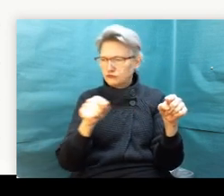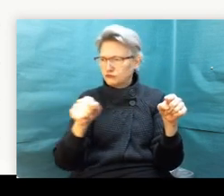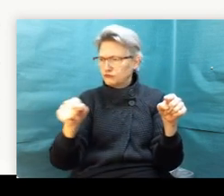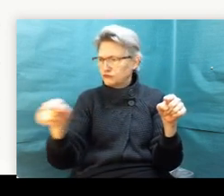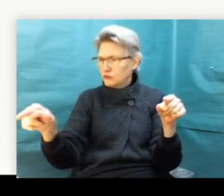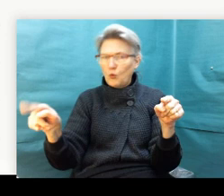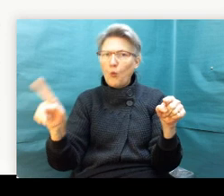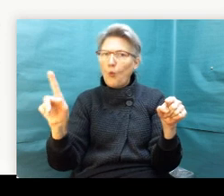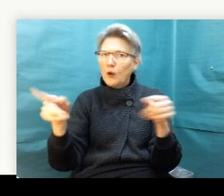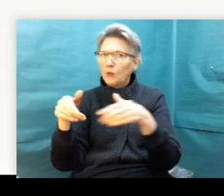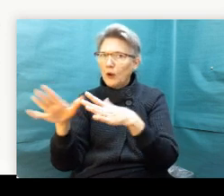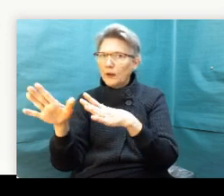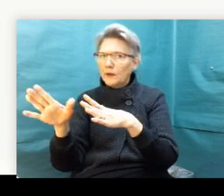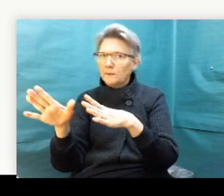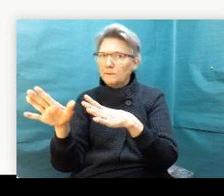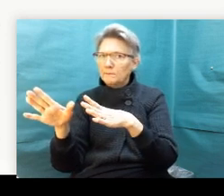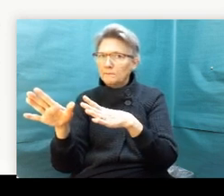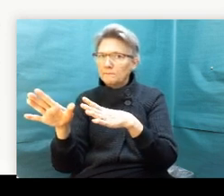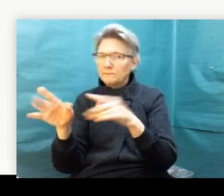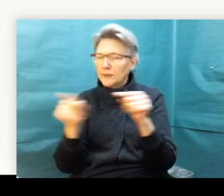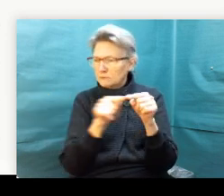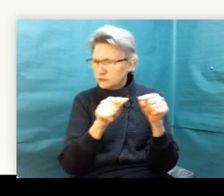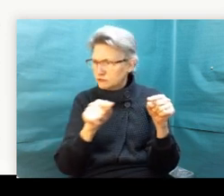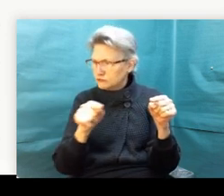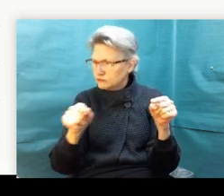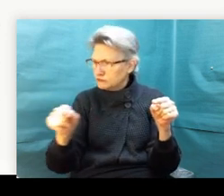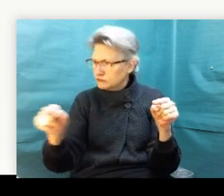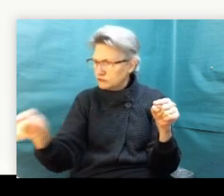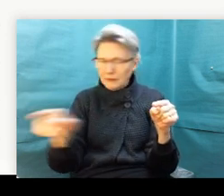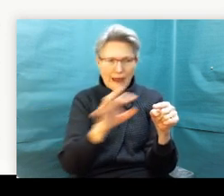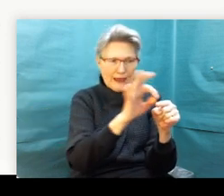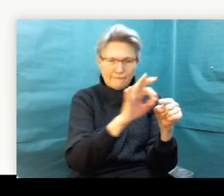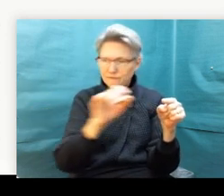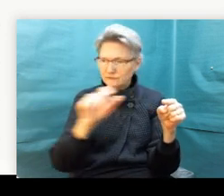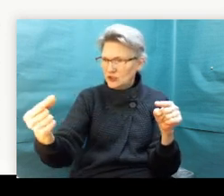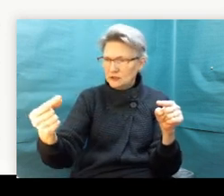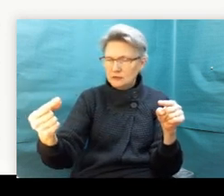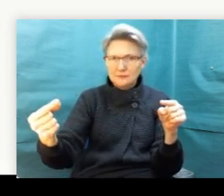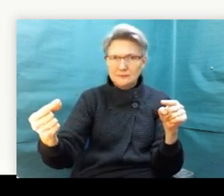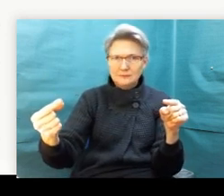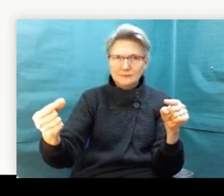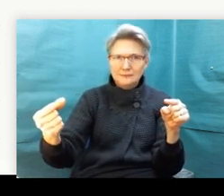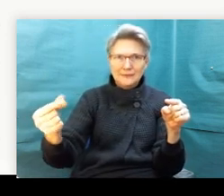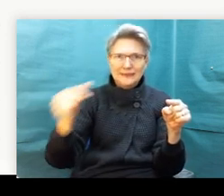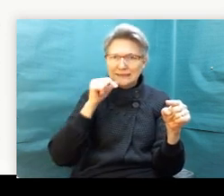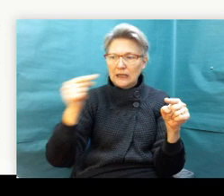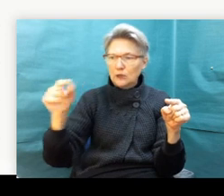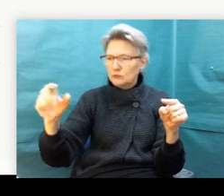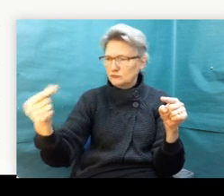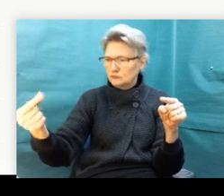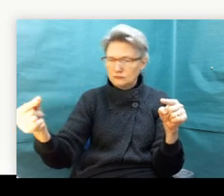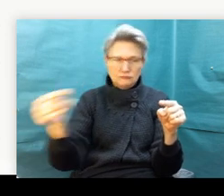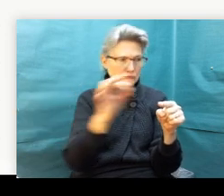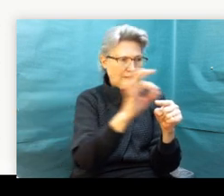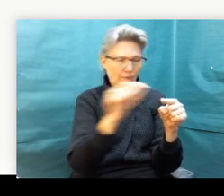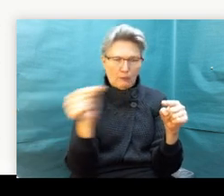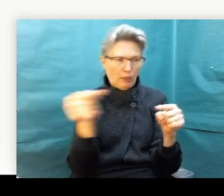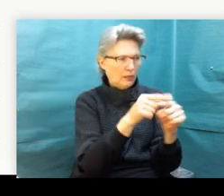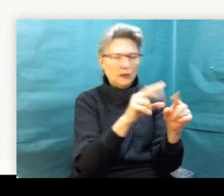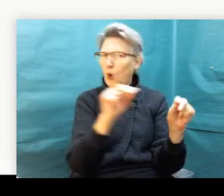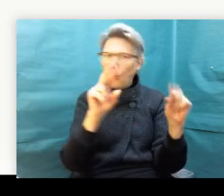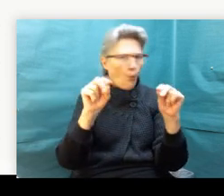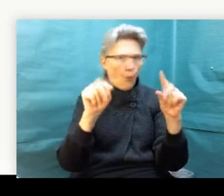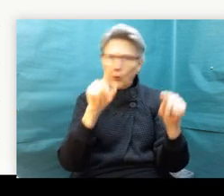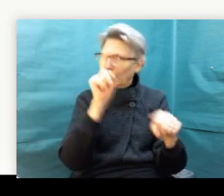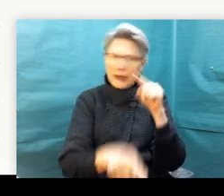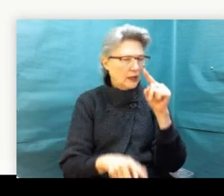the direction of the arrow. It travels FG, right? So that's how we have to name it. And then to